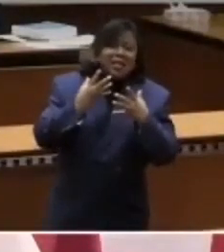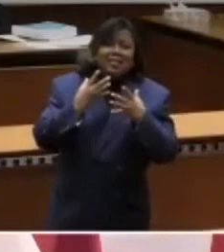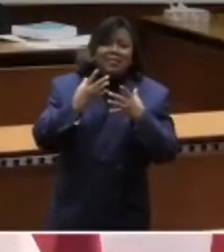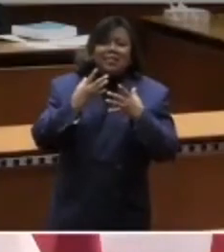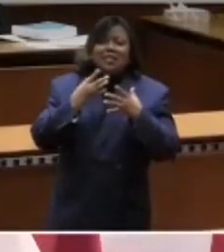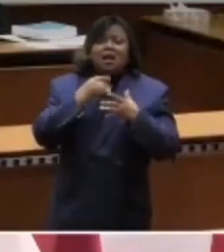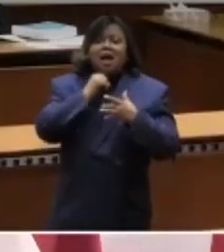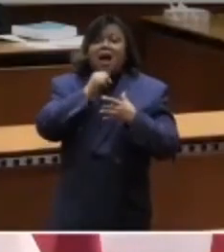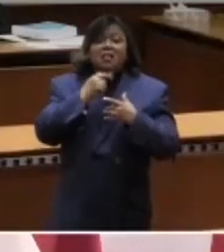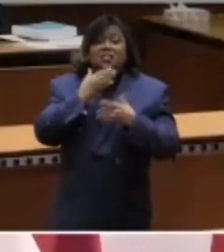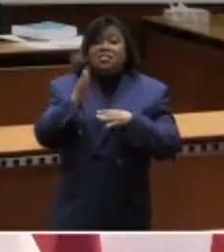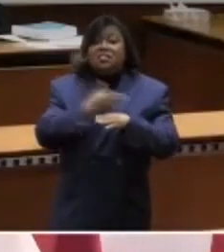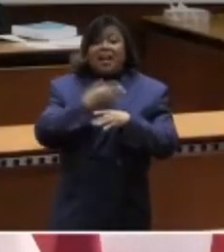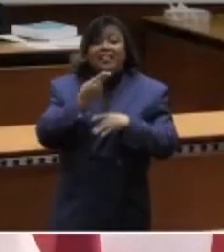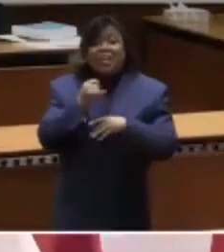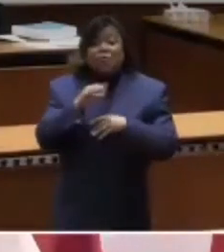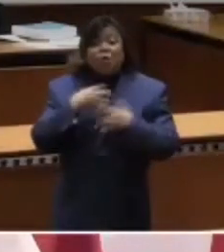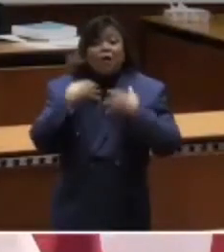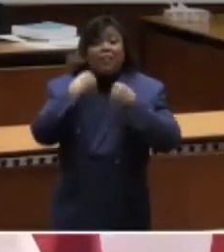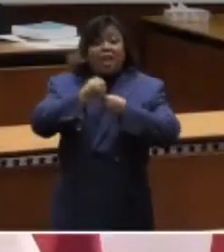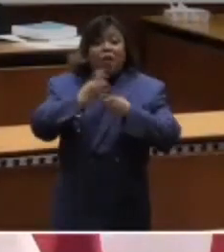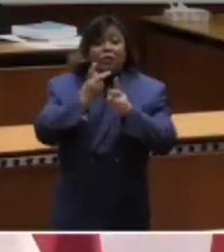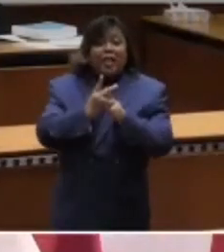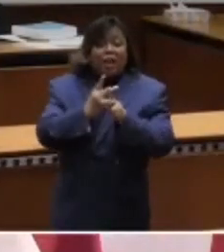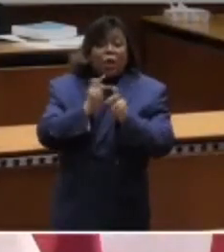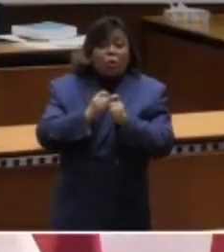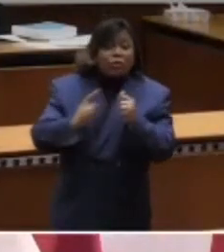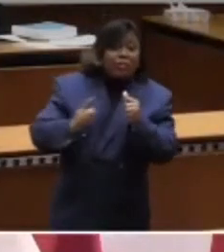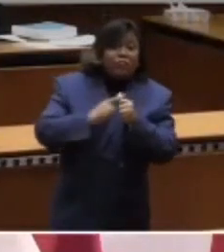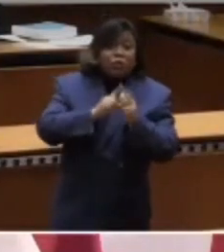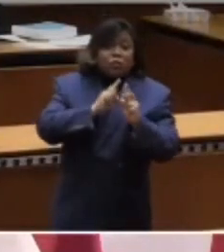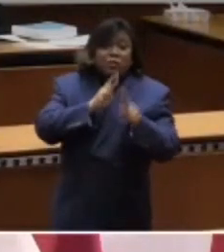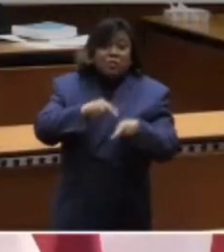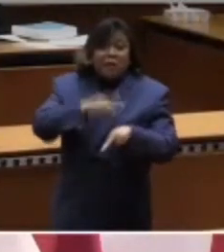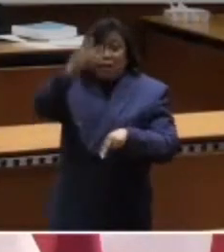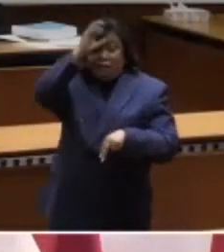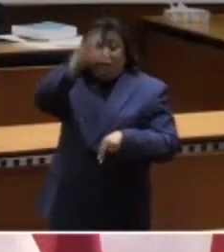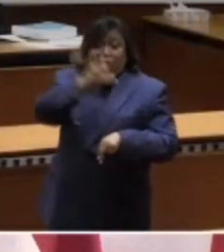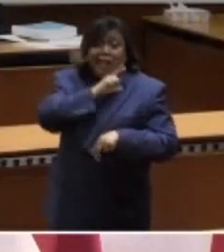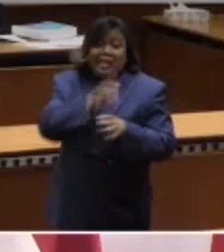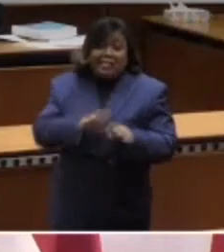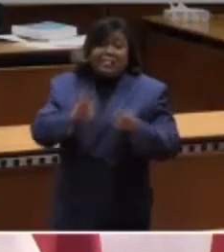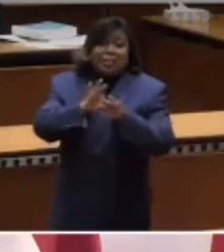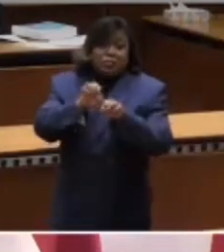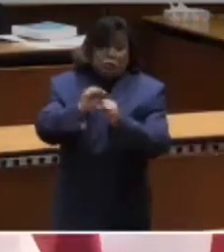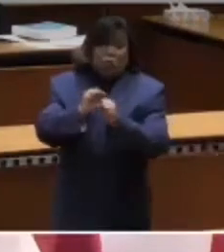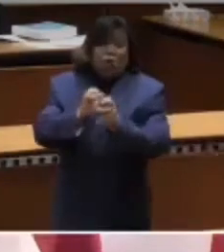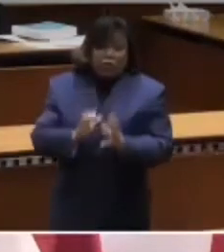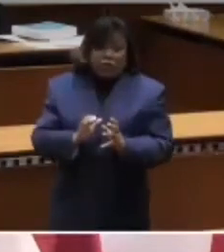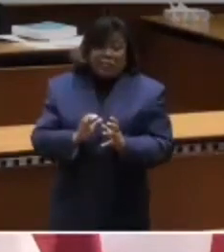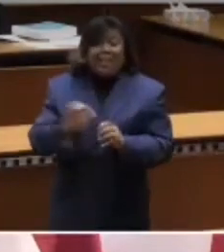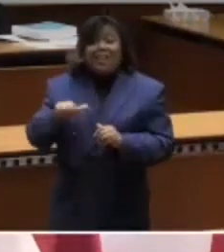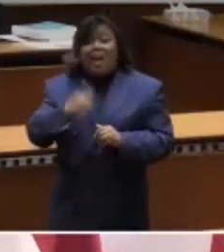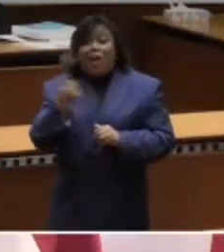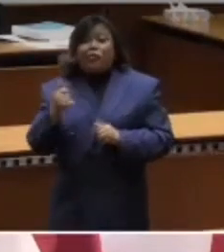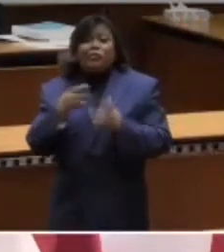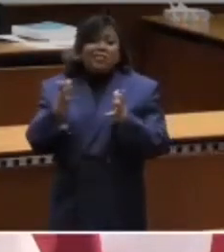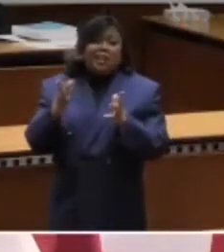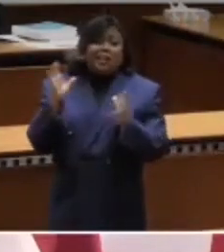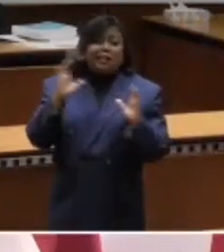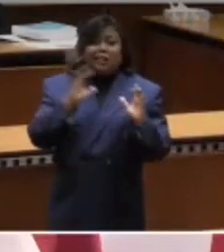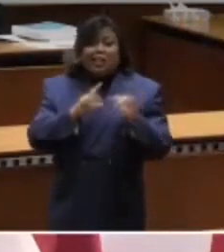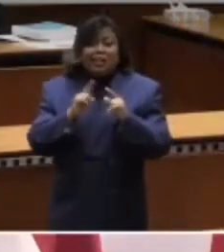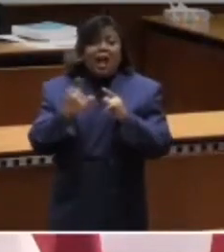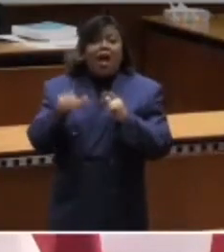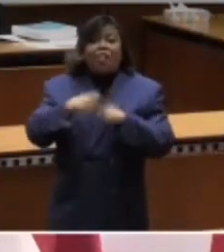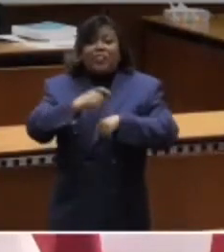unsung heroes, the healthcare workers, the first responders, and the essential workers, and others who generously gave